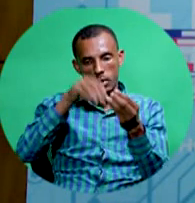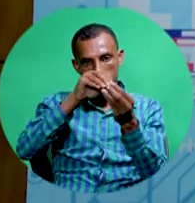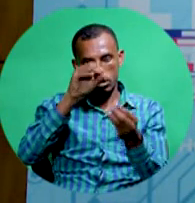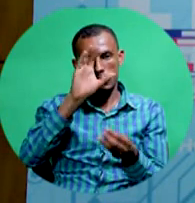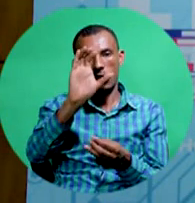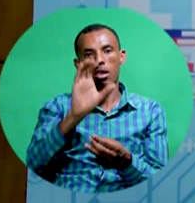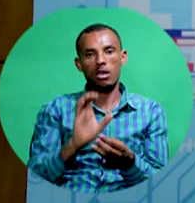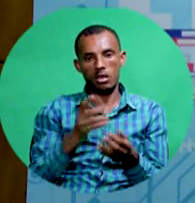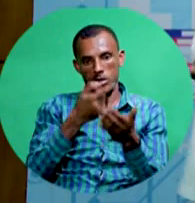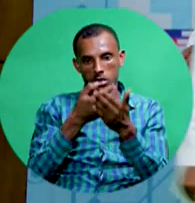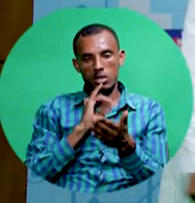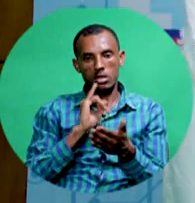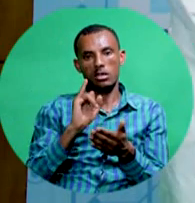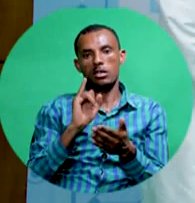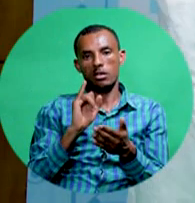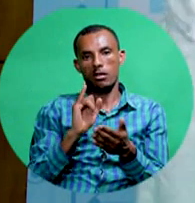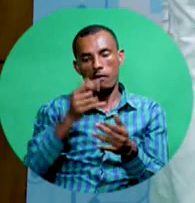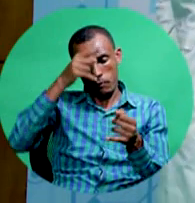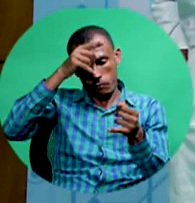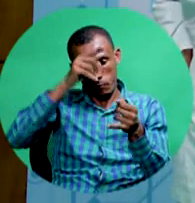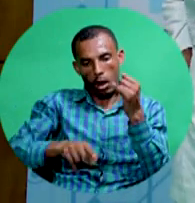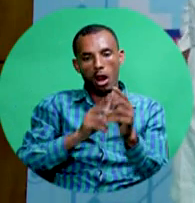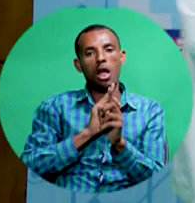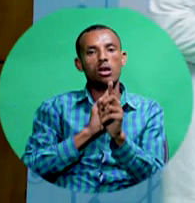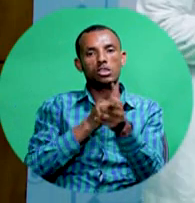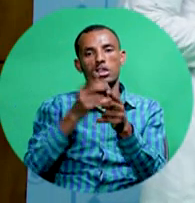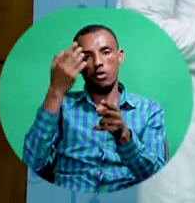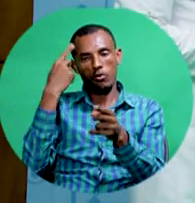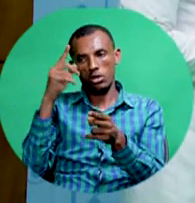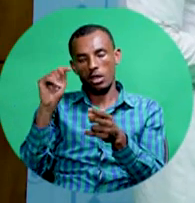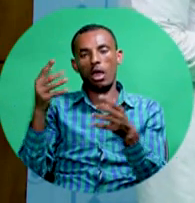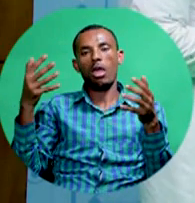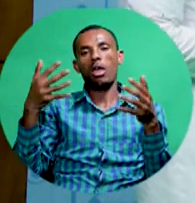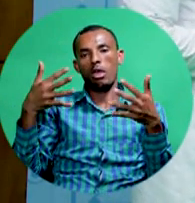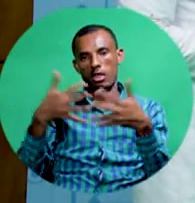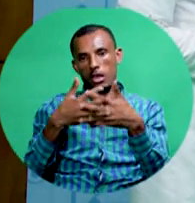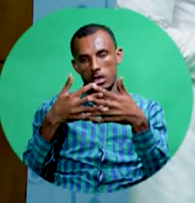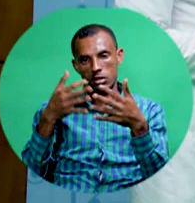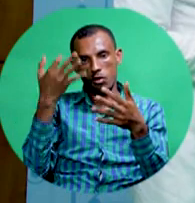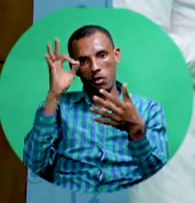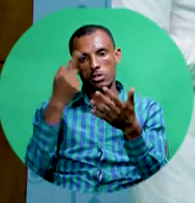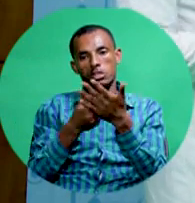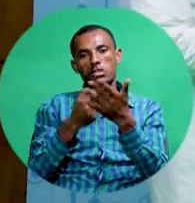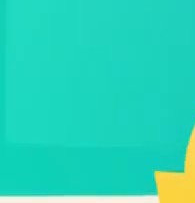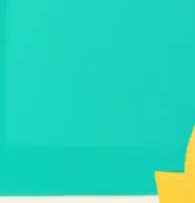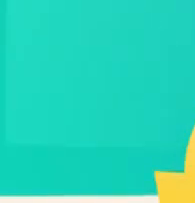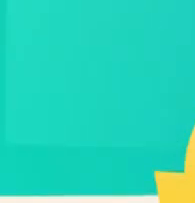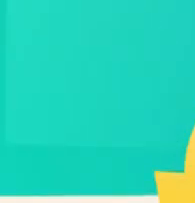c. So this is the final answer for the integration of this expression.